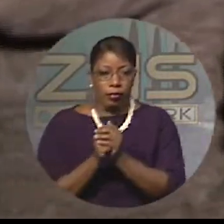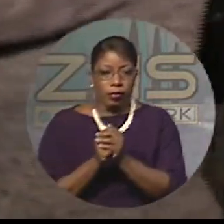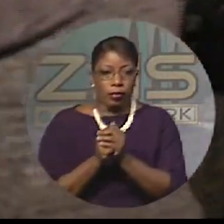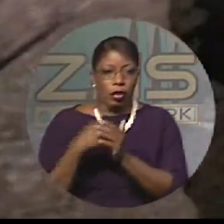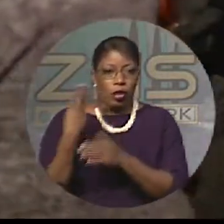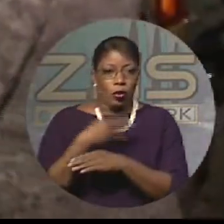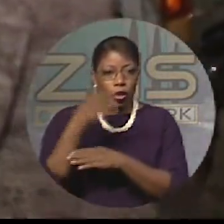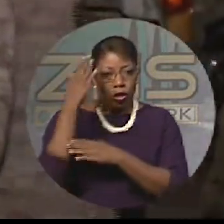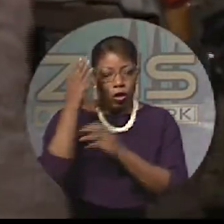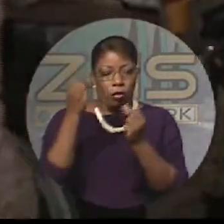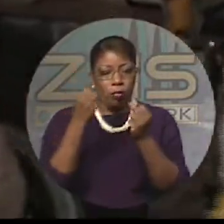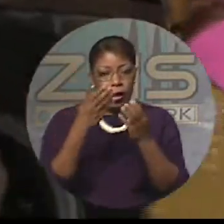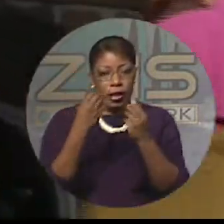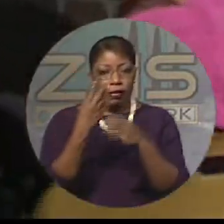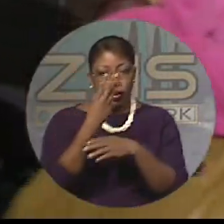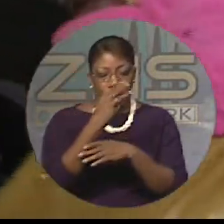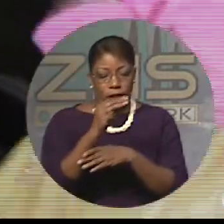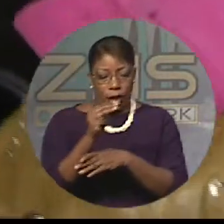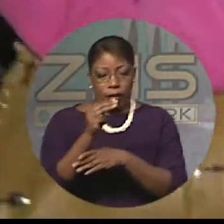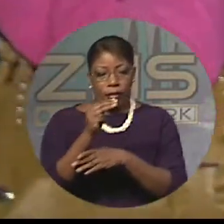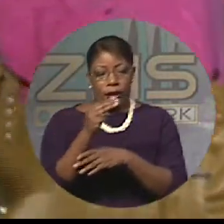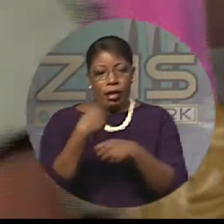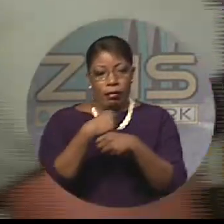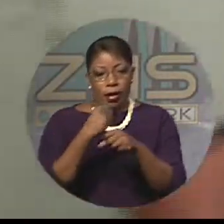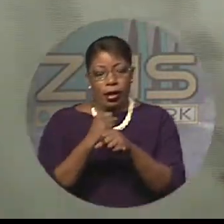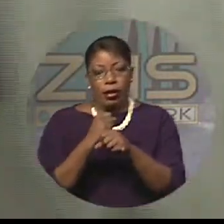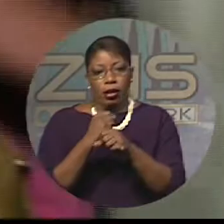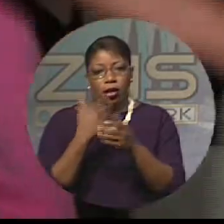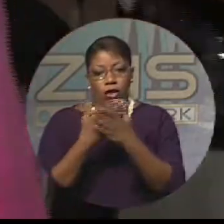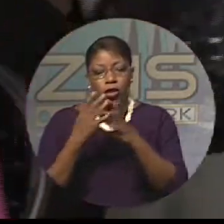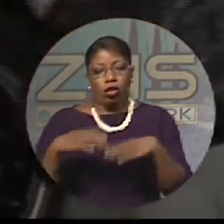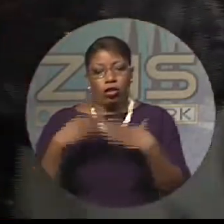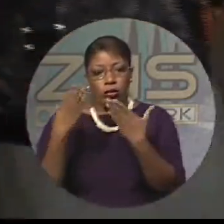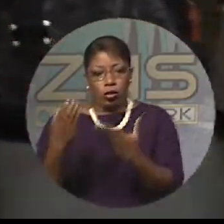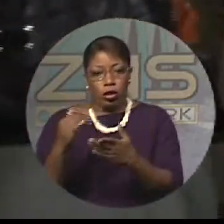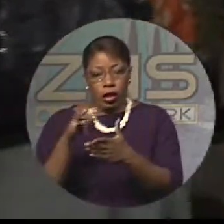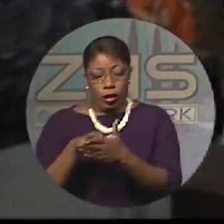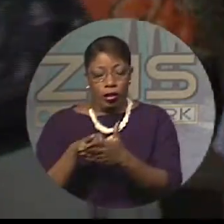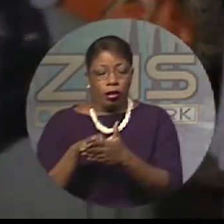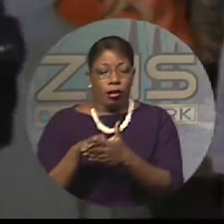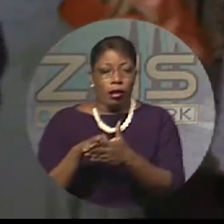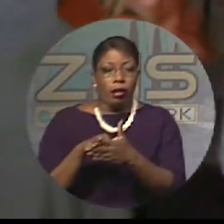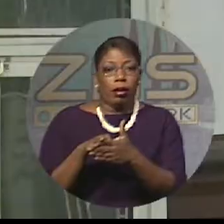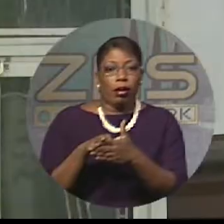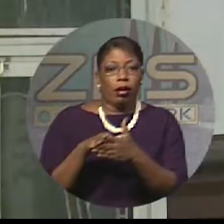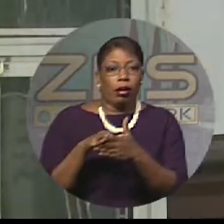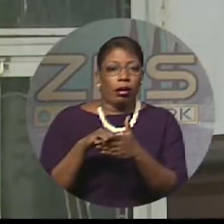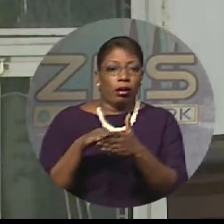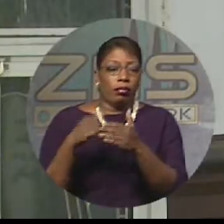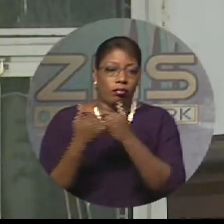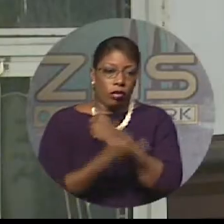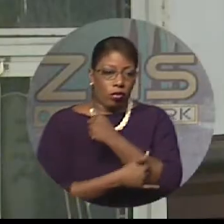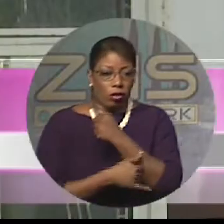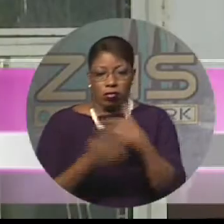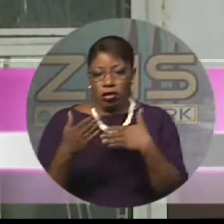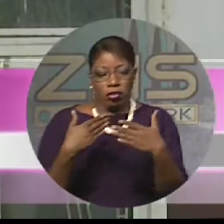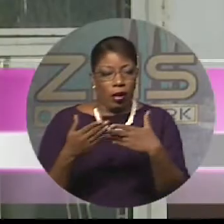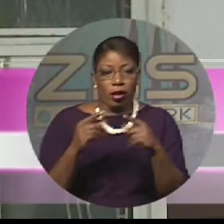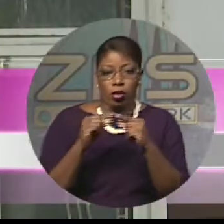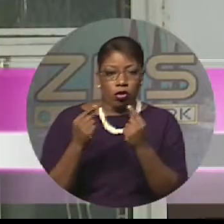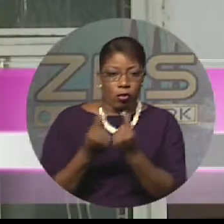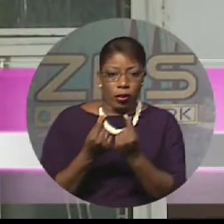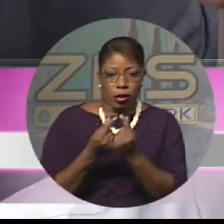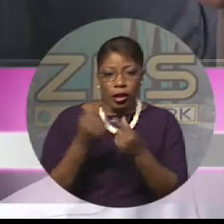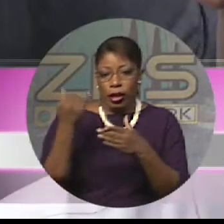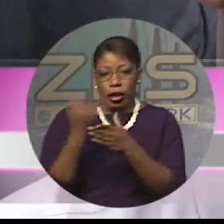of them have made a tremendous contribution to this country. Now, among any grouping, Bahamians